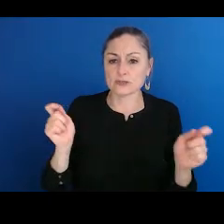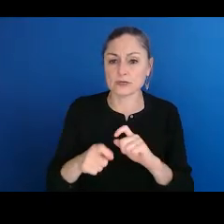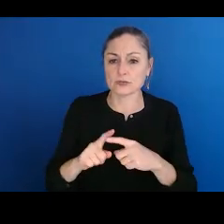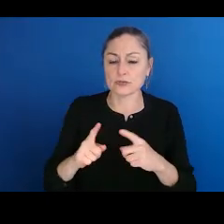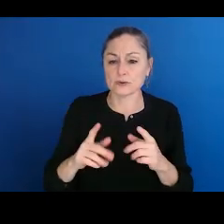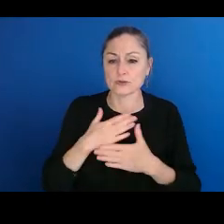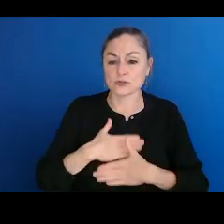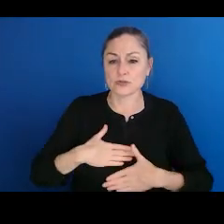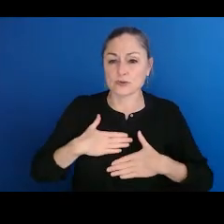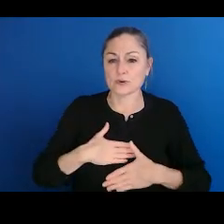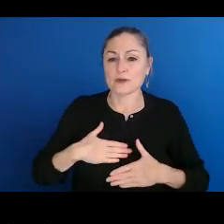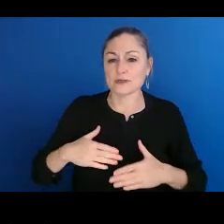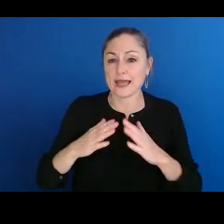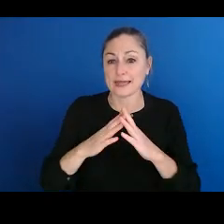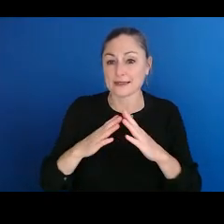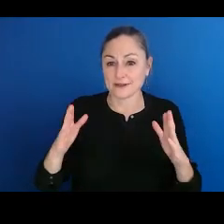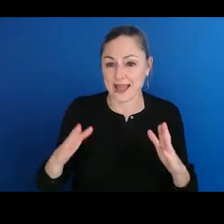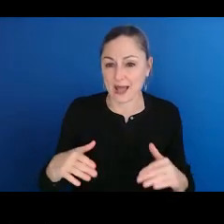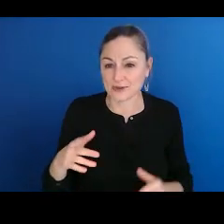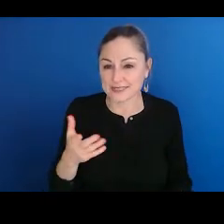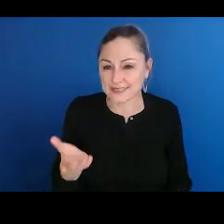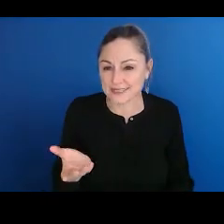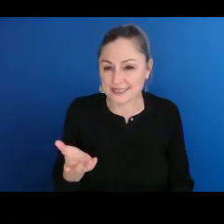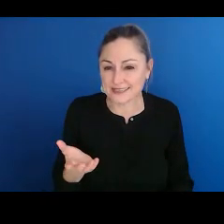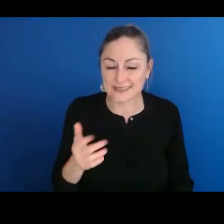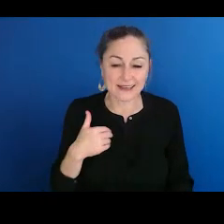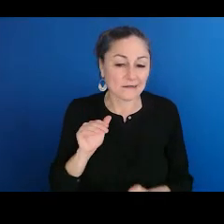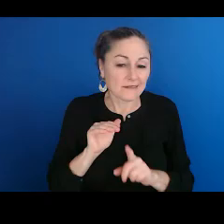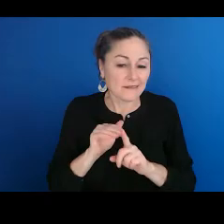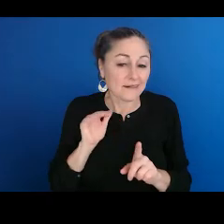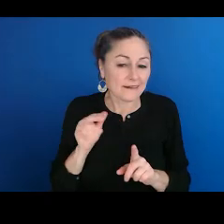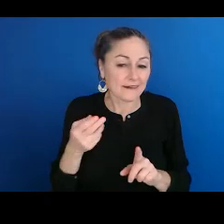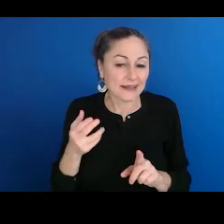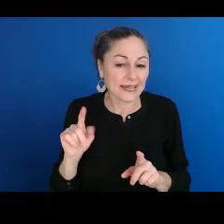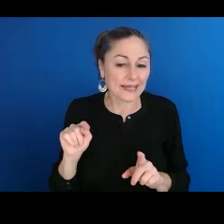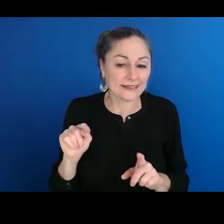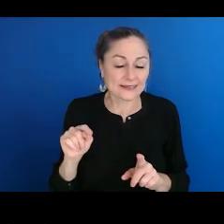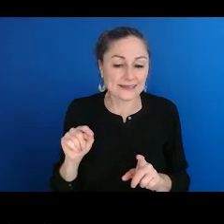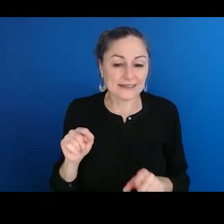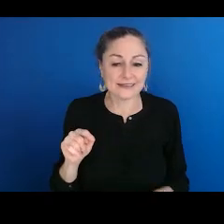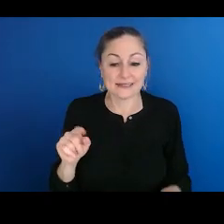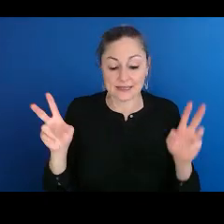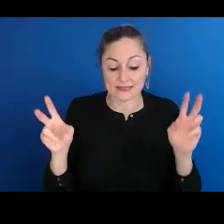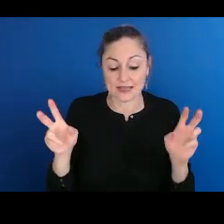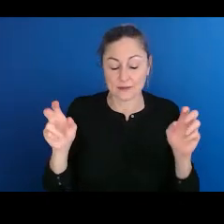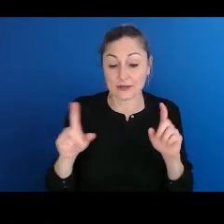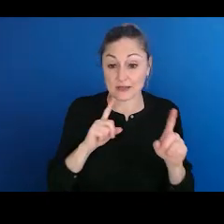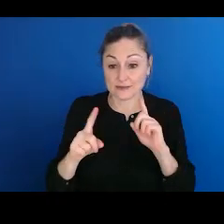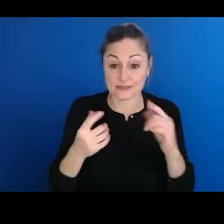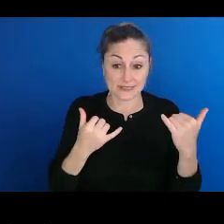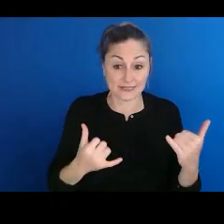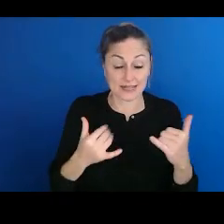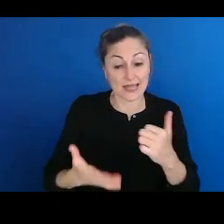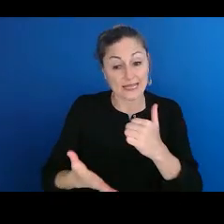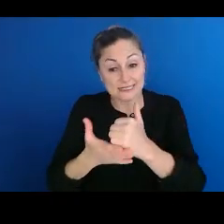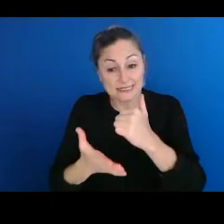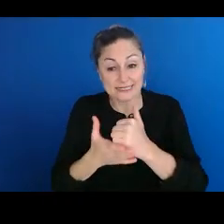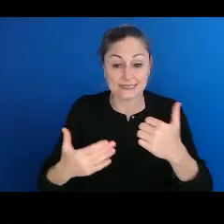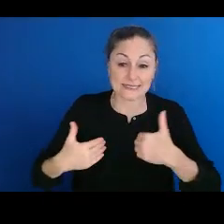housing? And I'll give you a hint. Our topic of conversation today, assistance